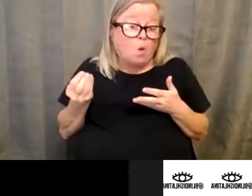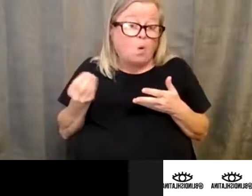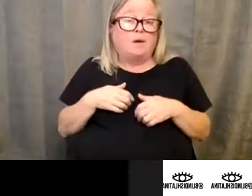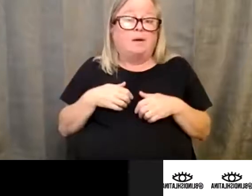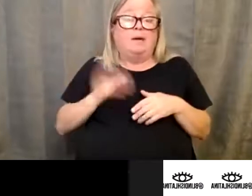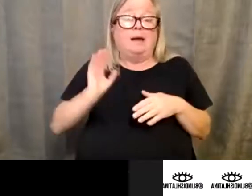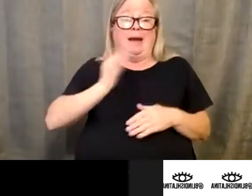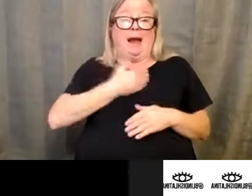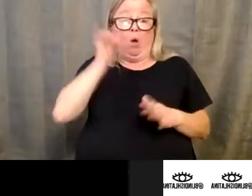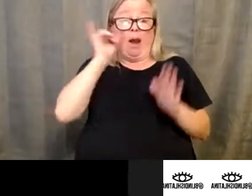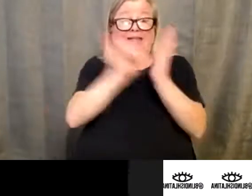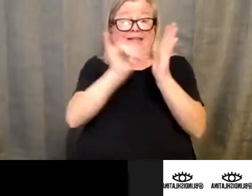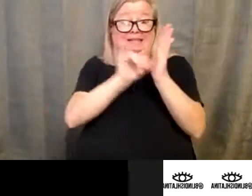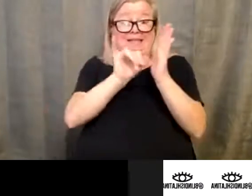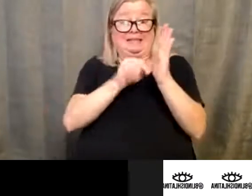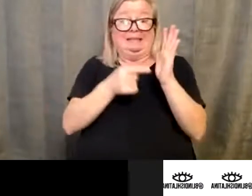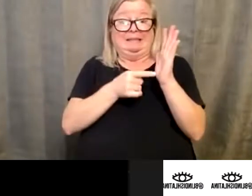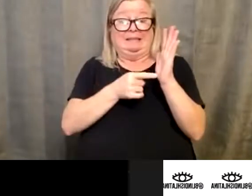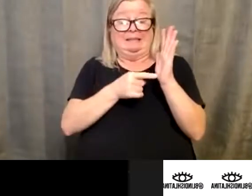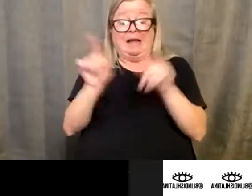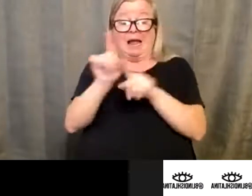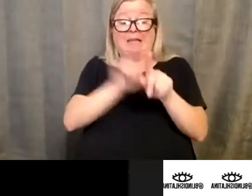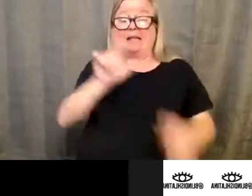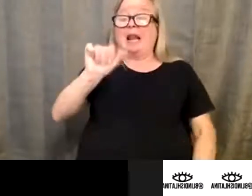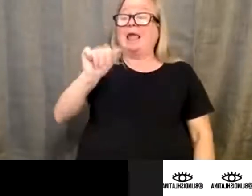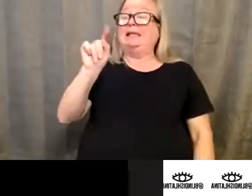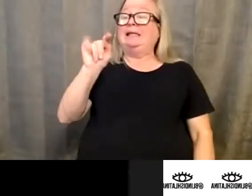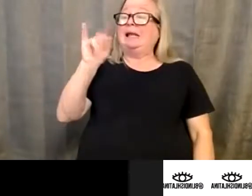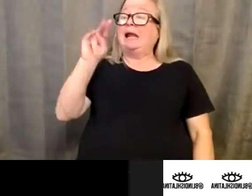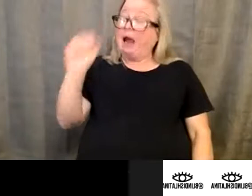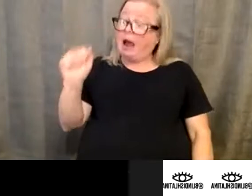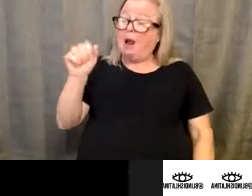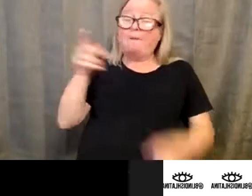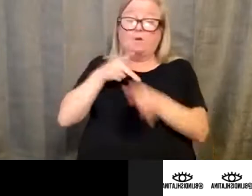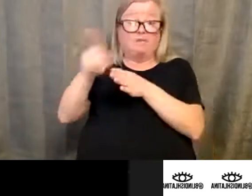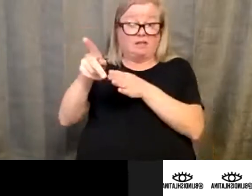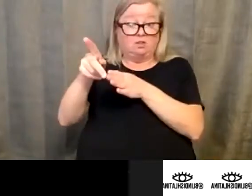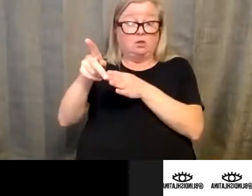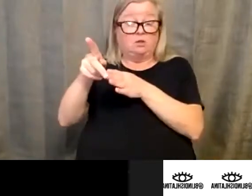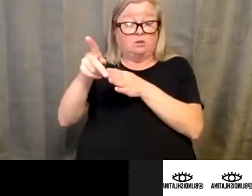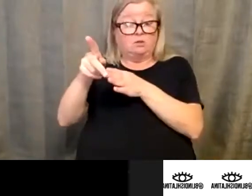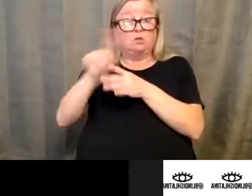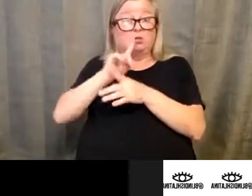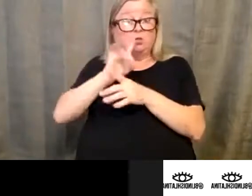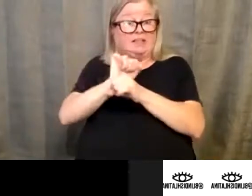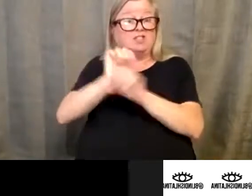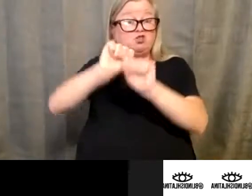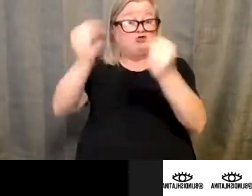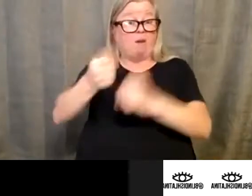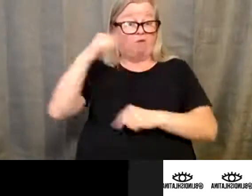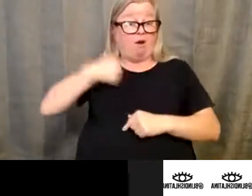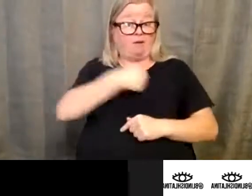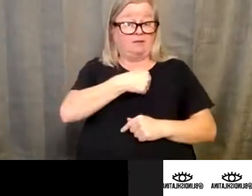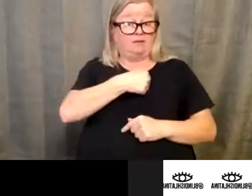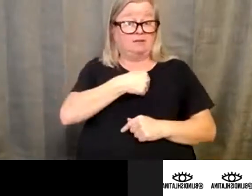our identities as Latina professionals really was shaped for us. For me, I want to take